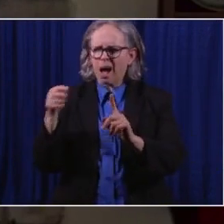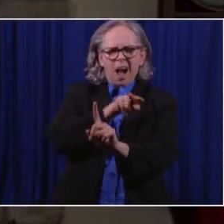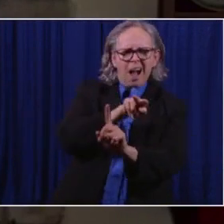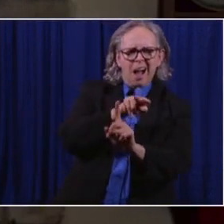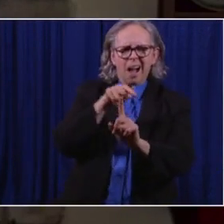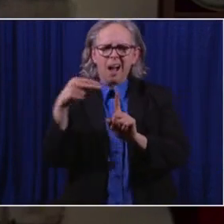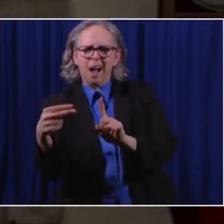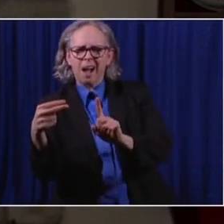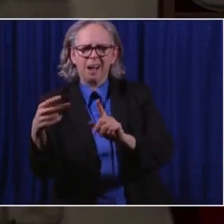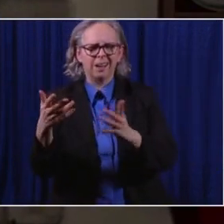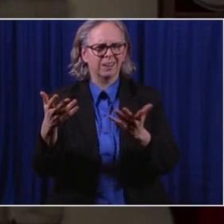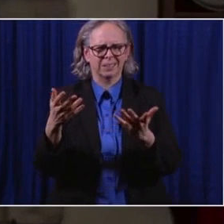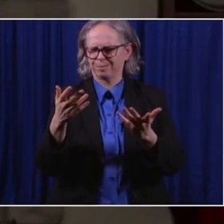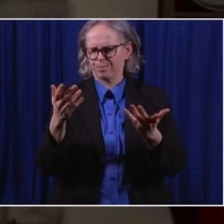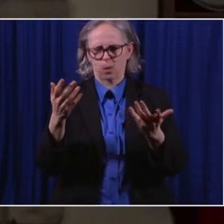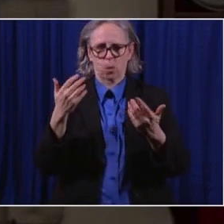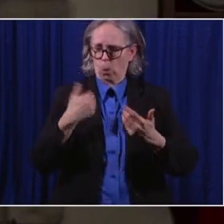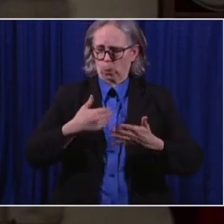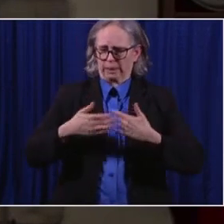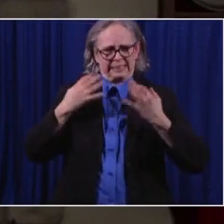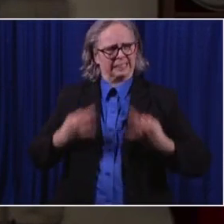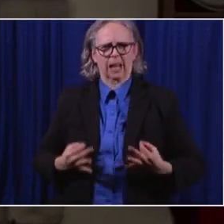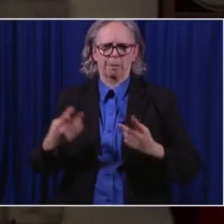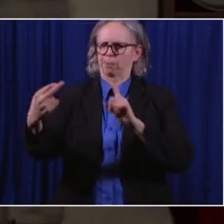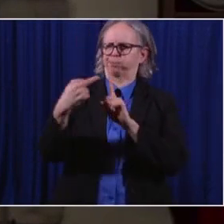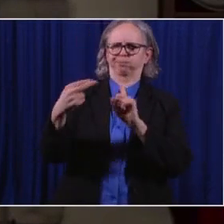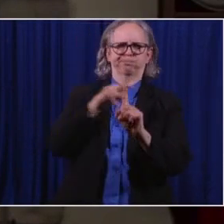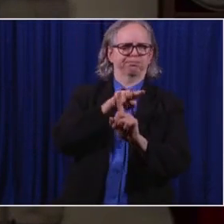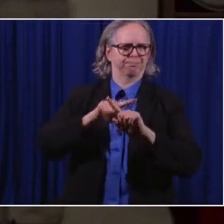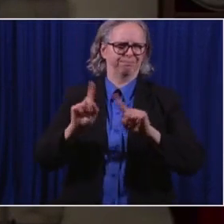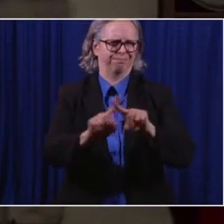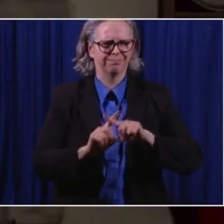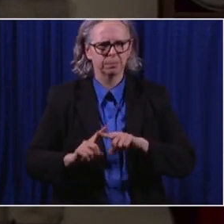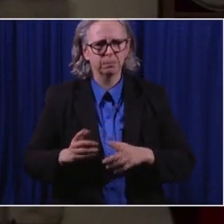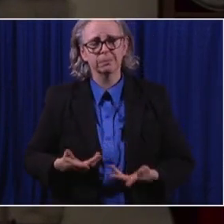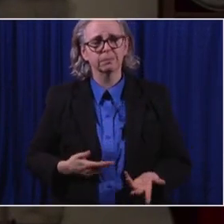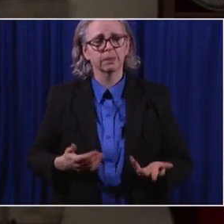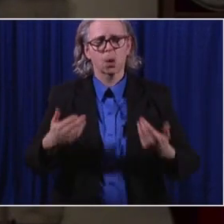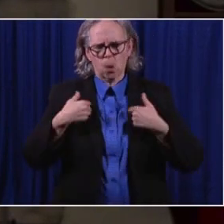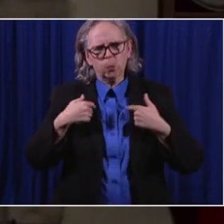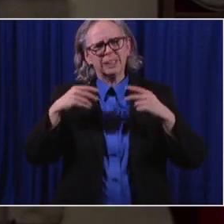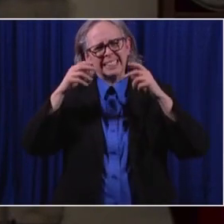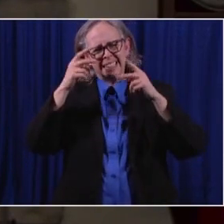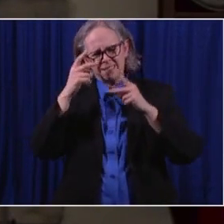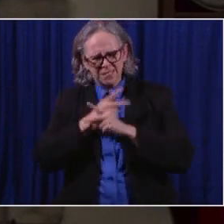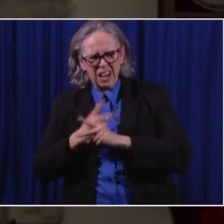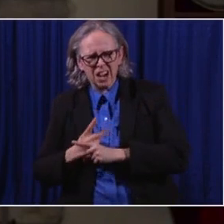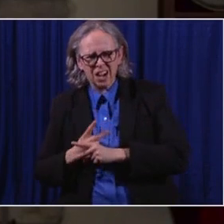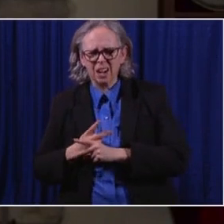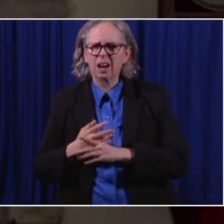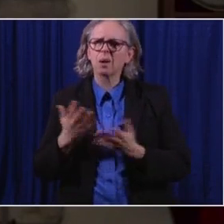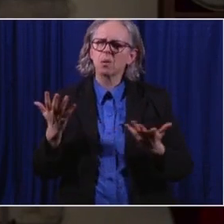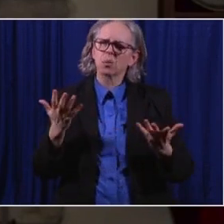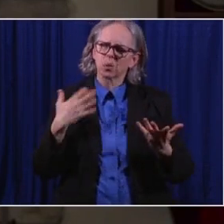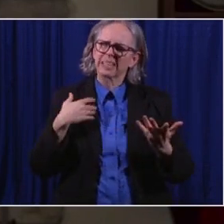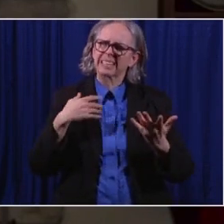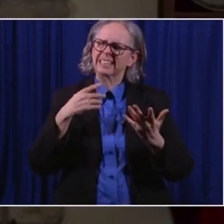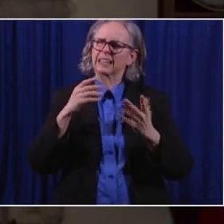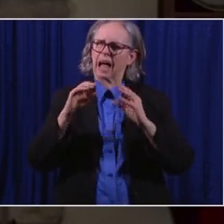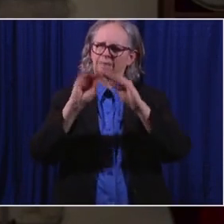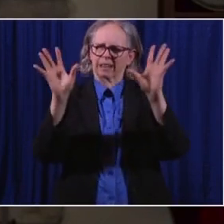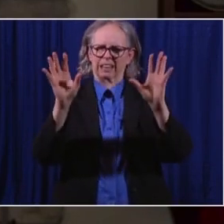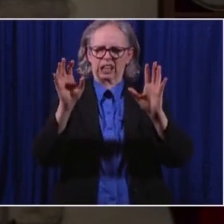But we looked at this. We looked at a logical break based on age. We also, frankly,